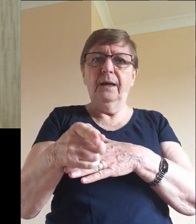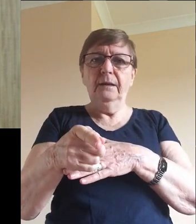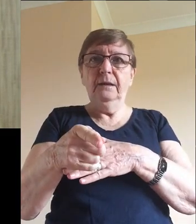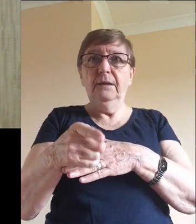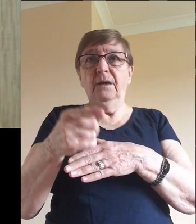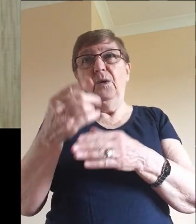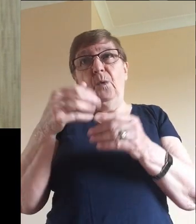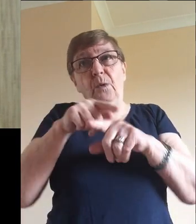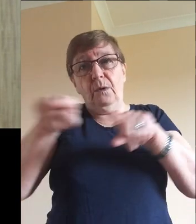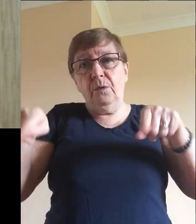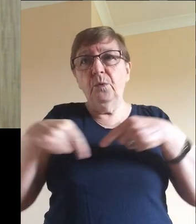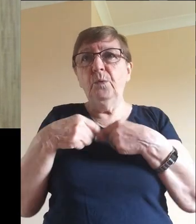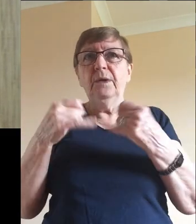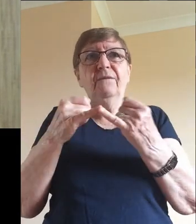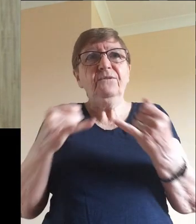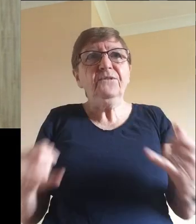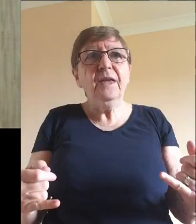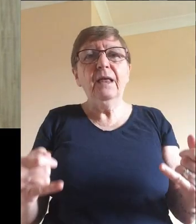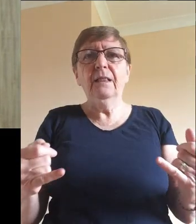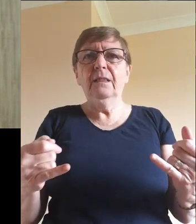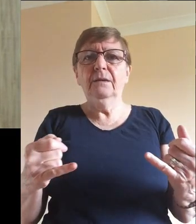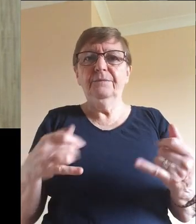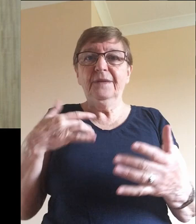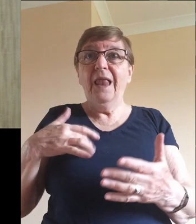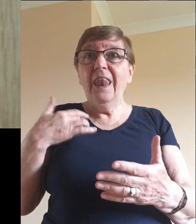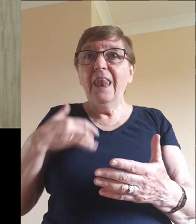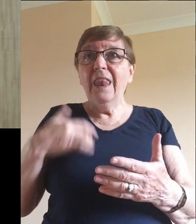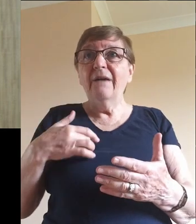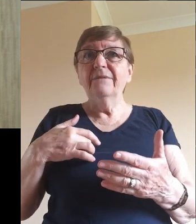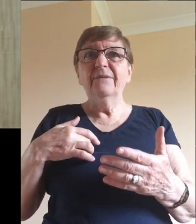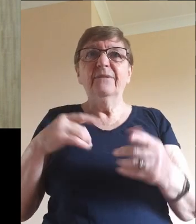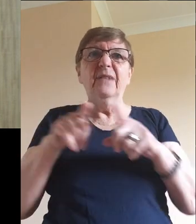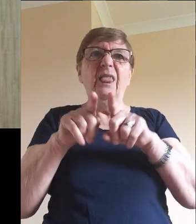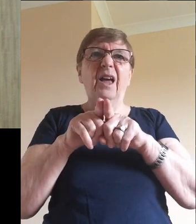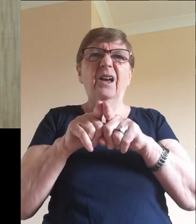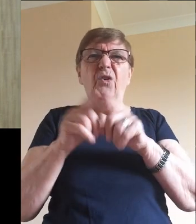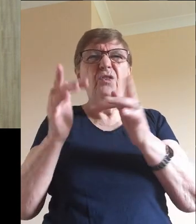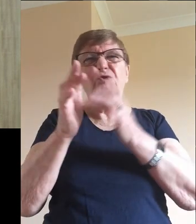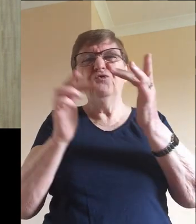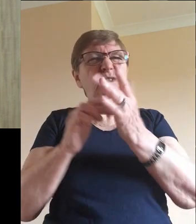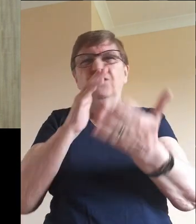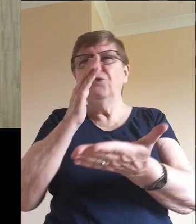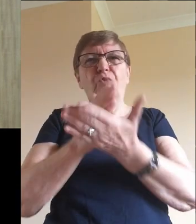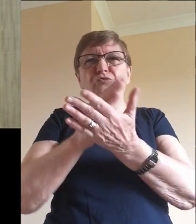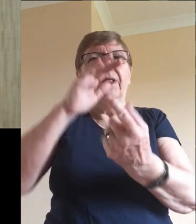lapses and falls, we've lived our lives as if Jesus didn't matter very much at all.